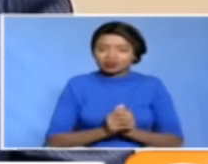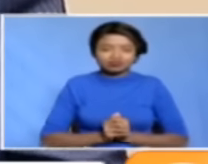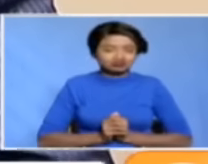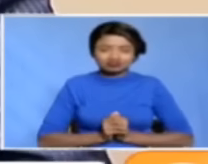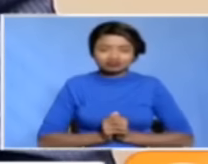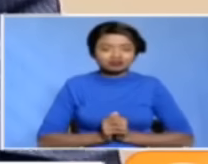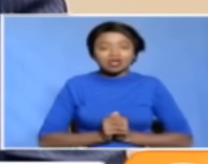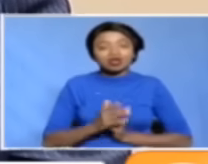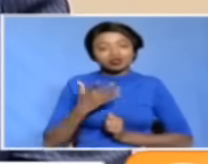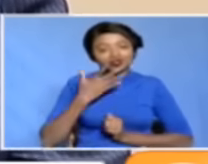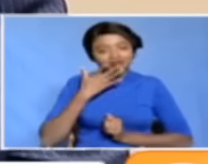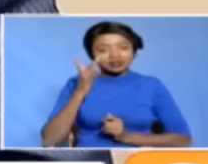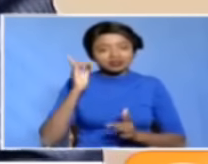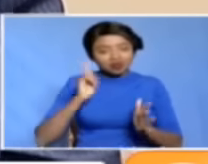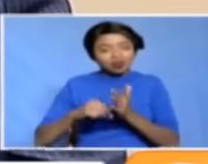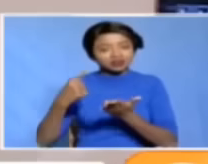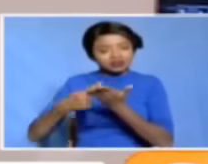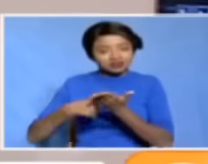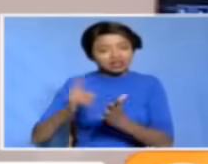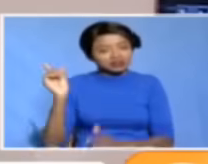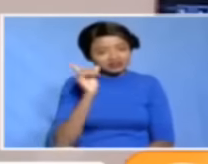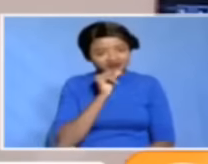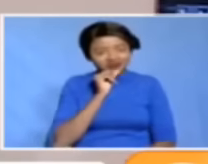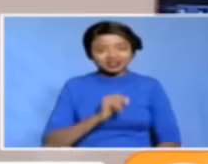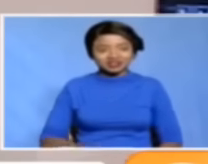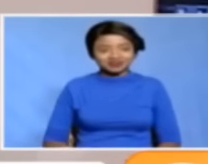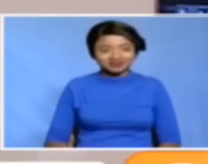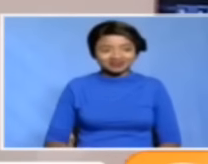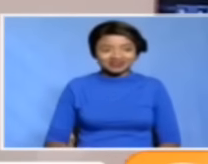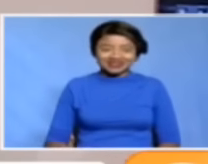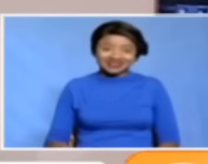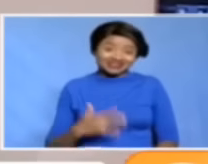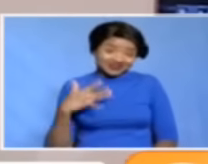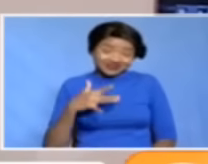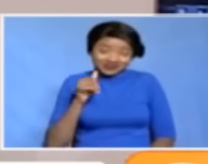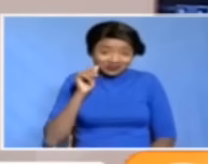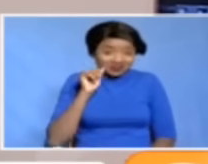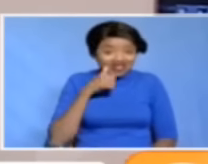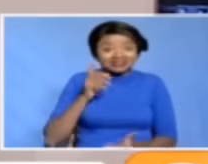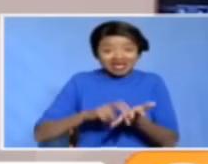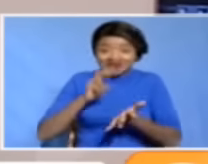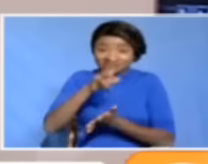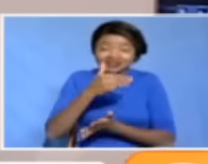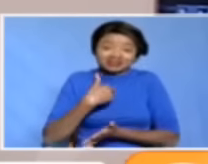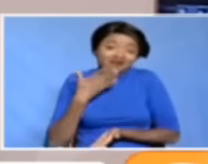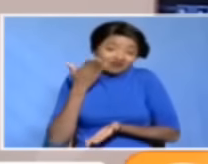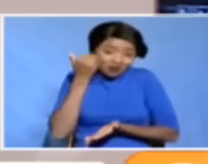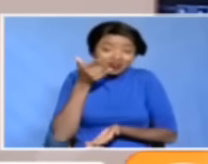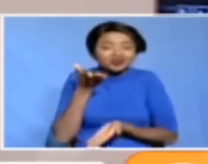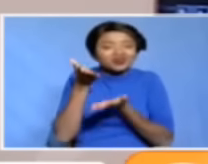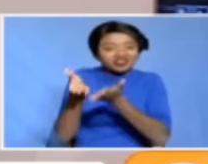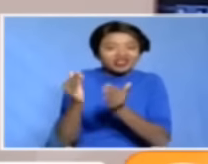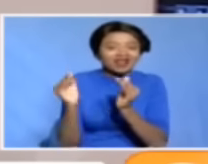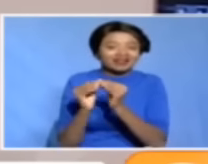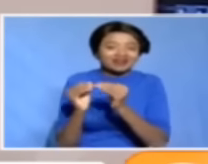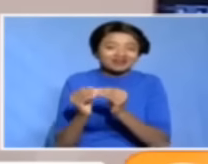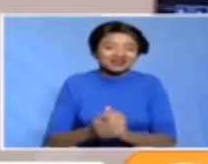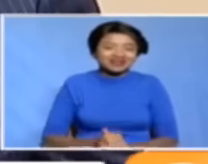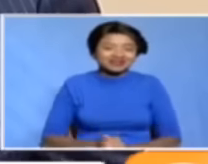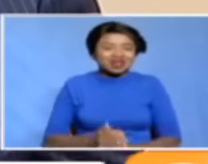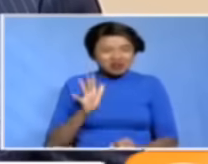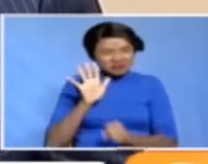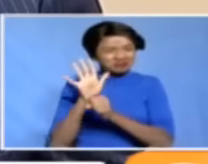was discussed there. Right. I mean, you have the advantage of having been there. Yeah, yeah. Well, this is what was reported from sources. I think we were